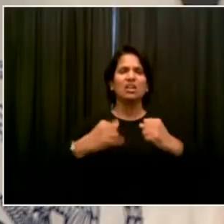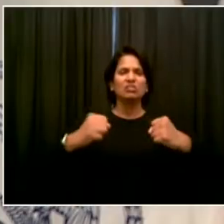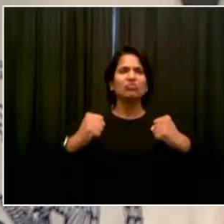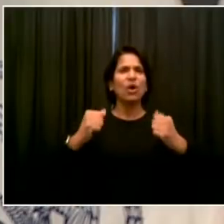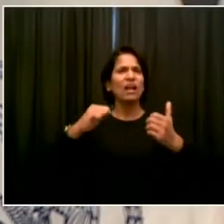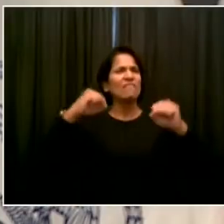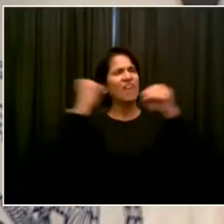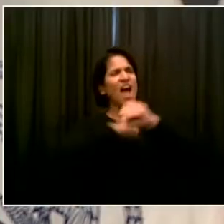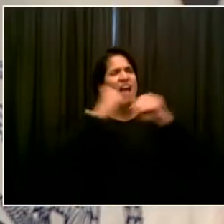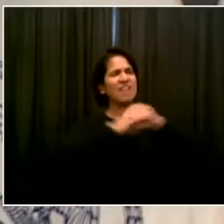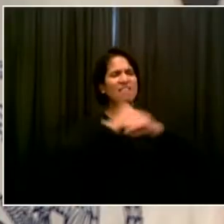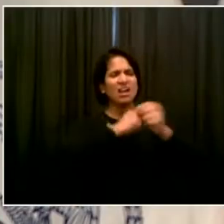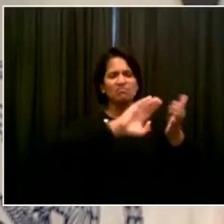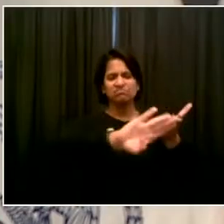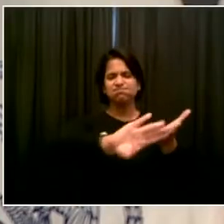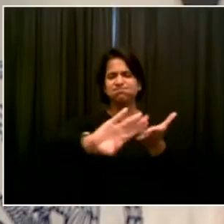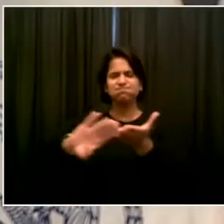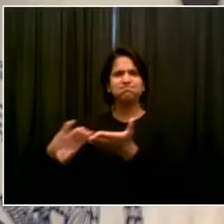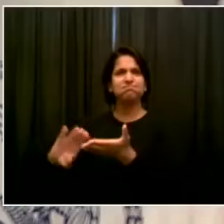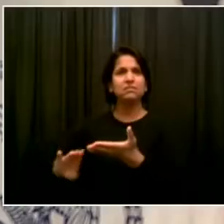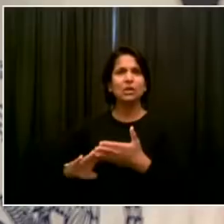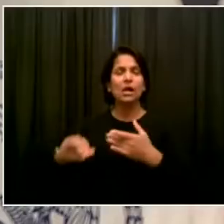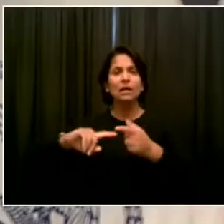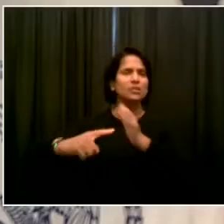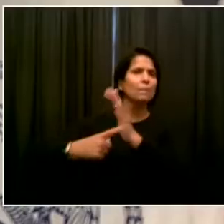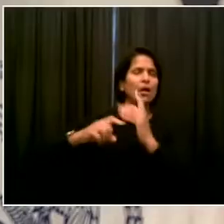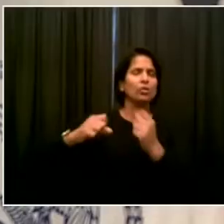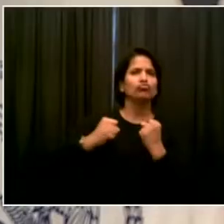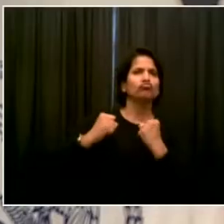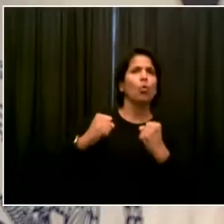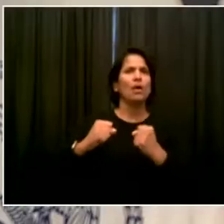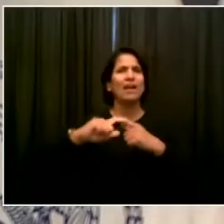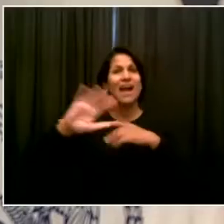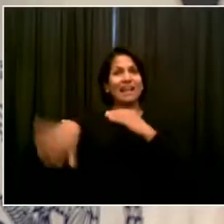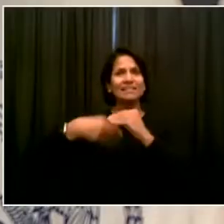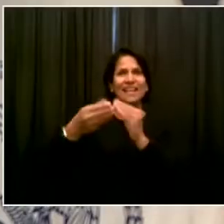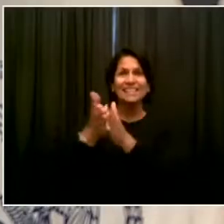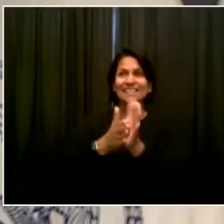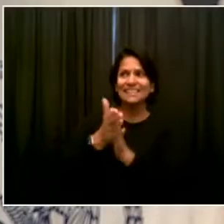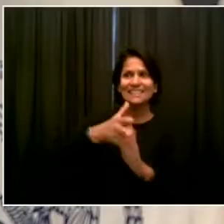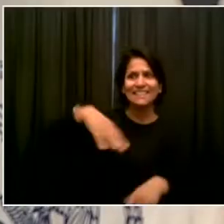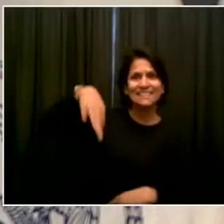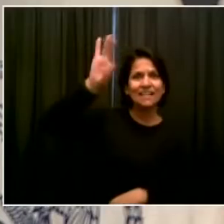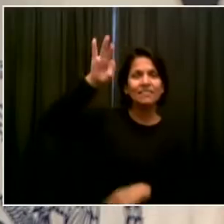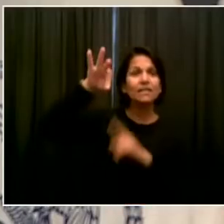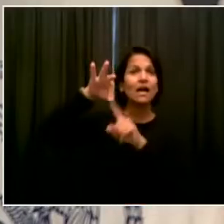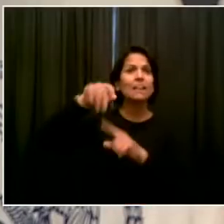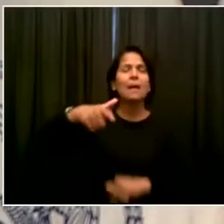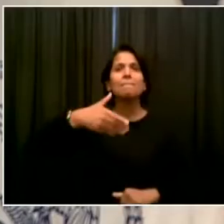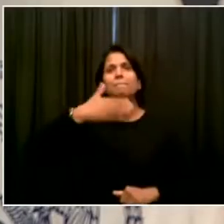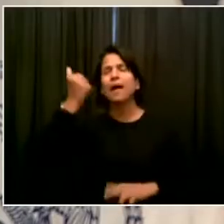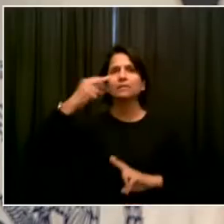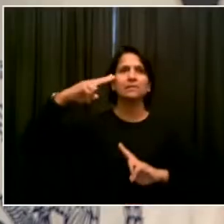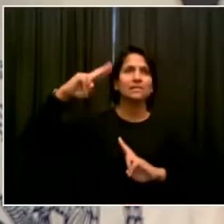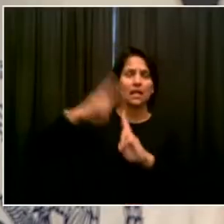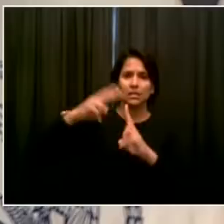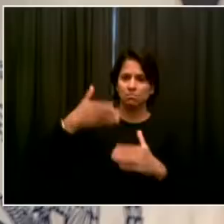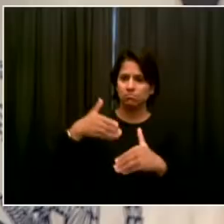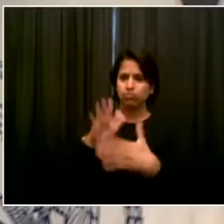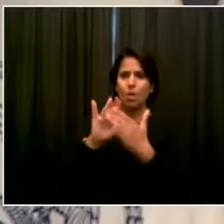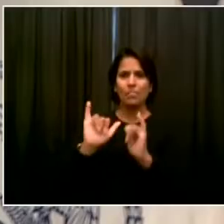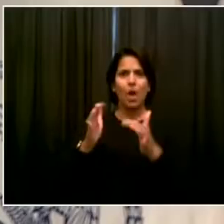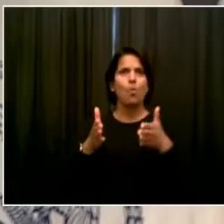the incentives, the best approaches to lead us out of COVID. But we've also been showing the private sector, we've been showing the whole